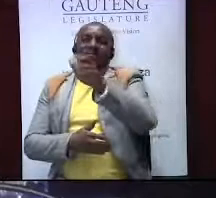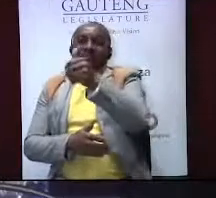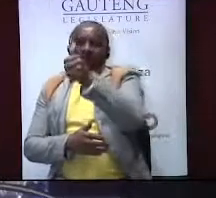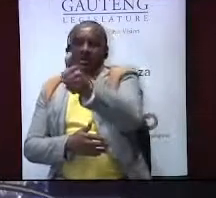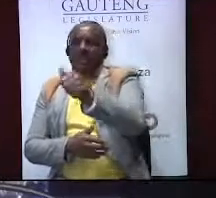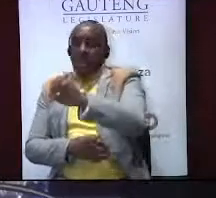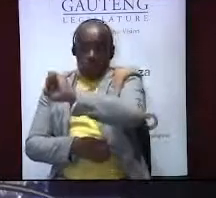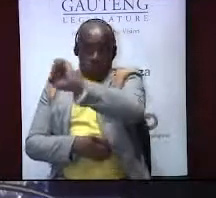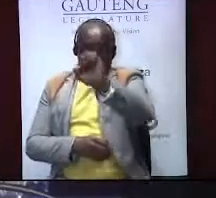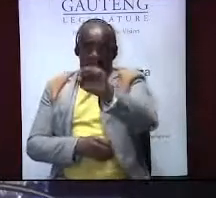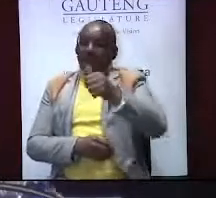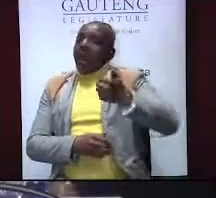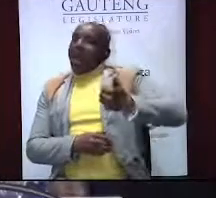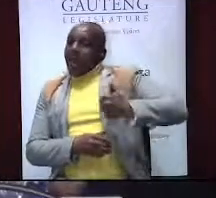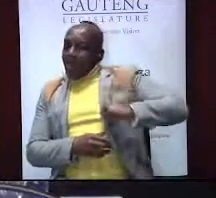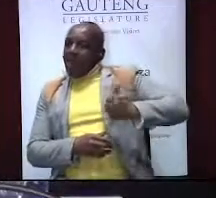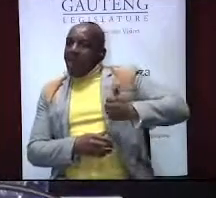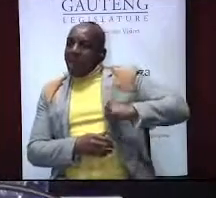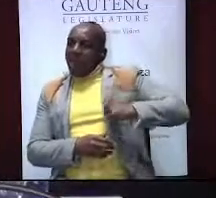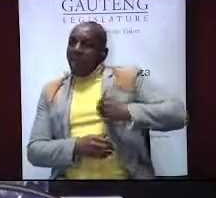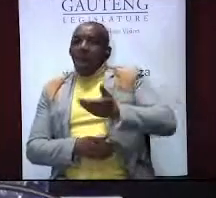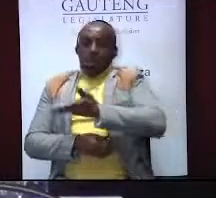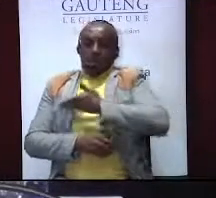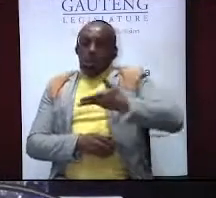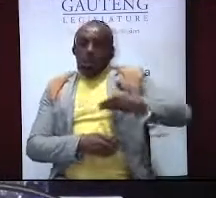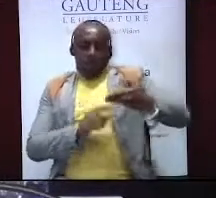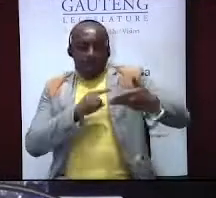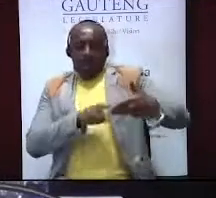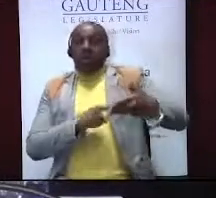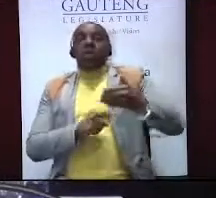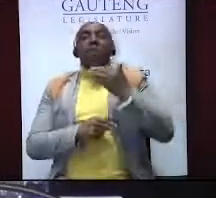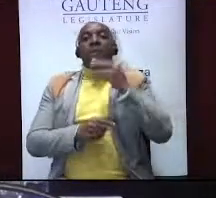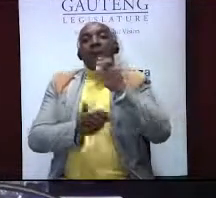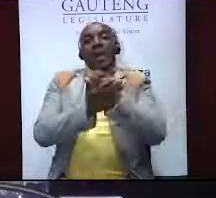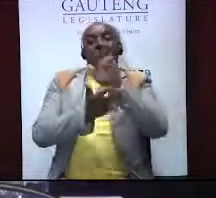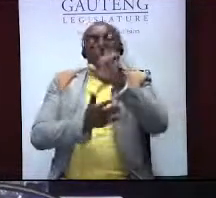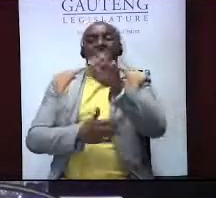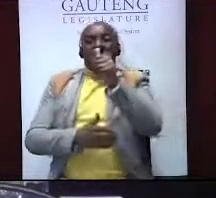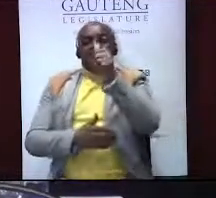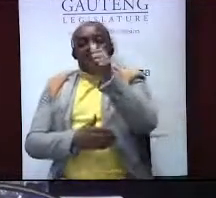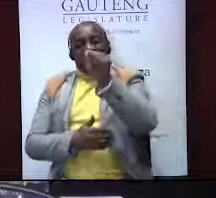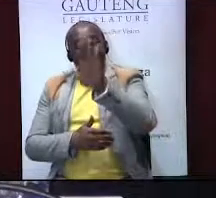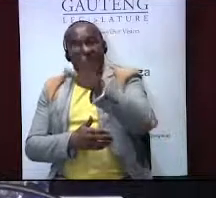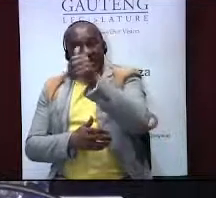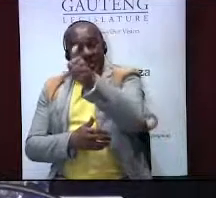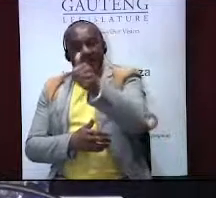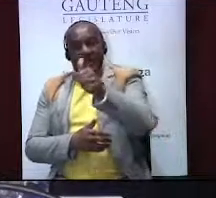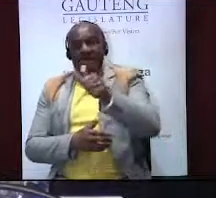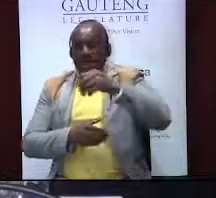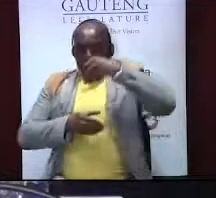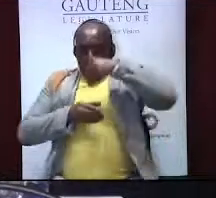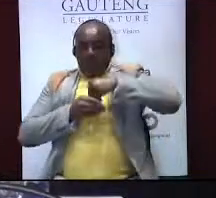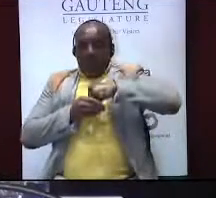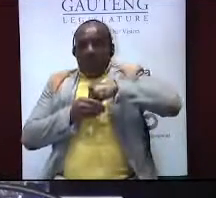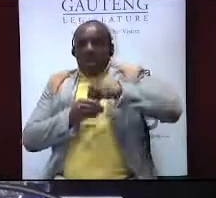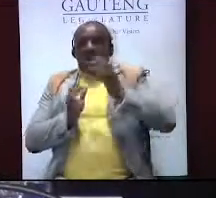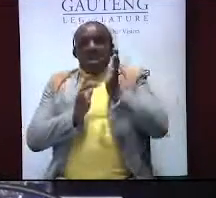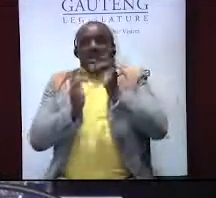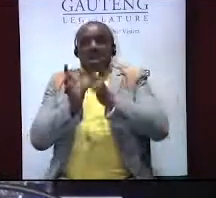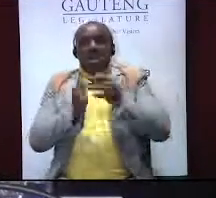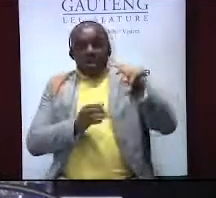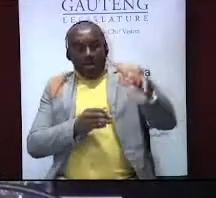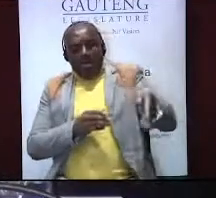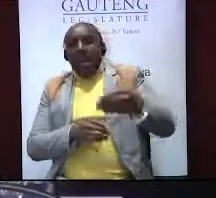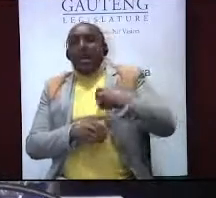intimately. Those women, the 1956 women, they had God, but I don't think they